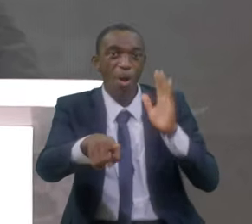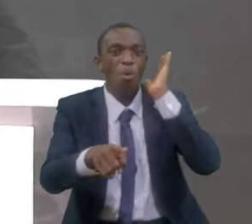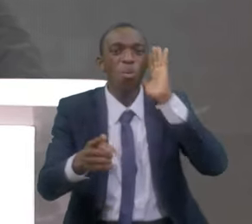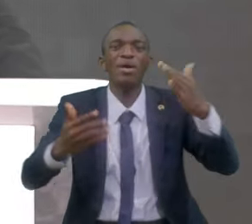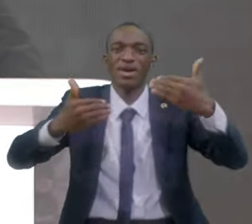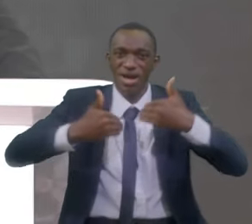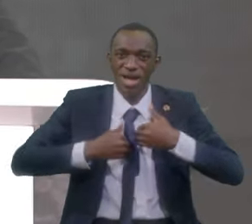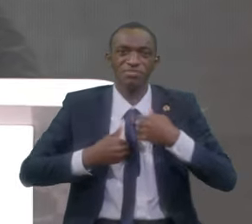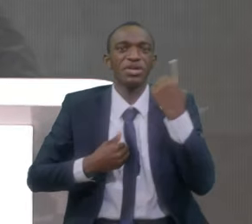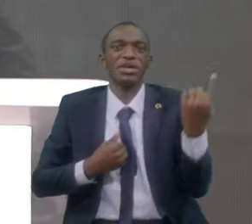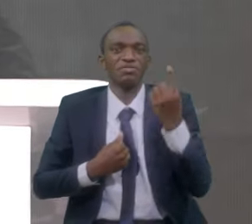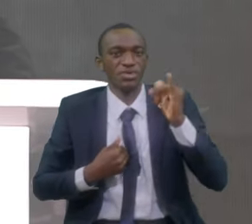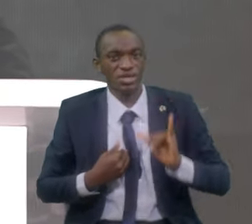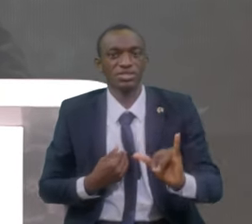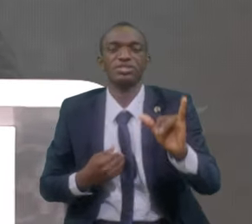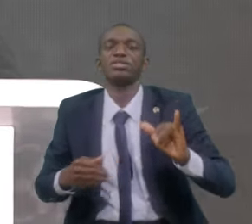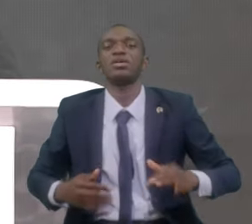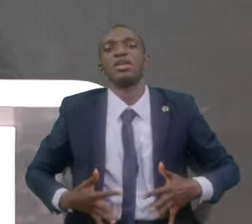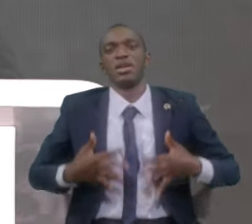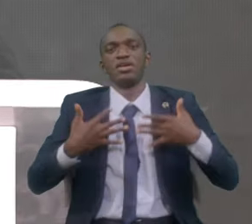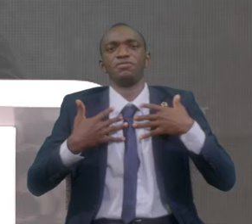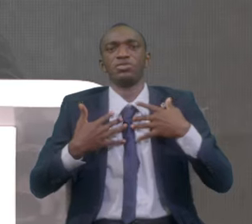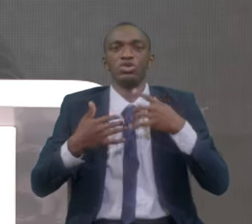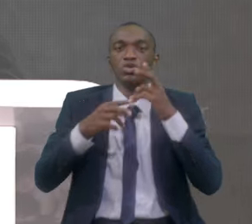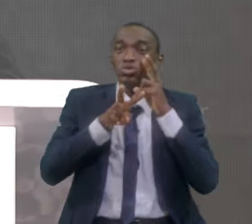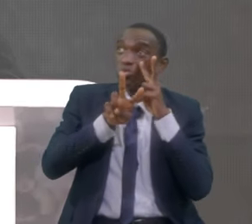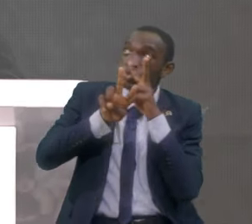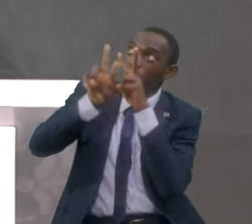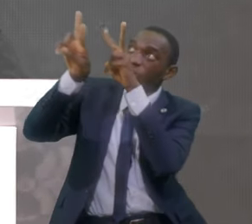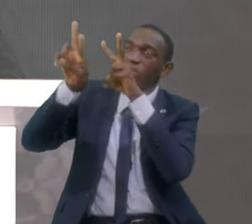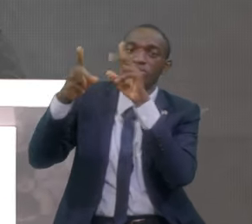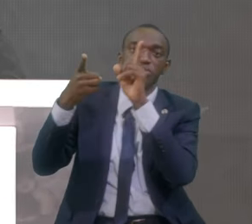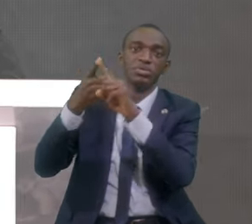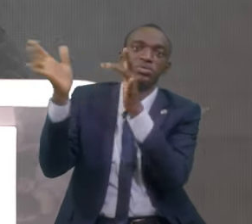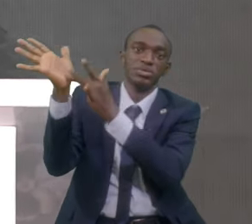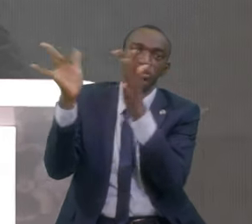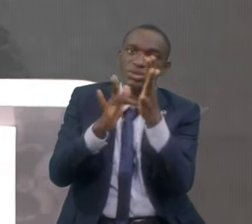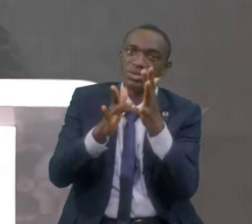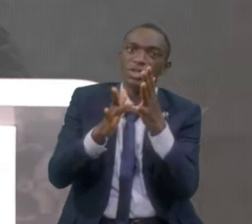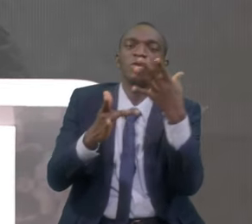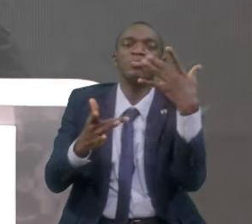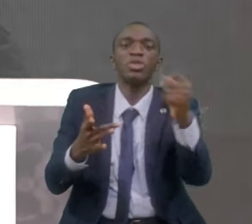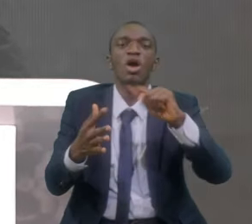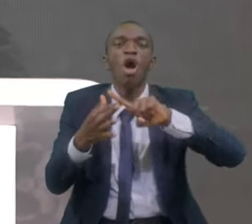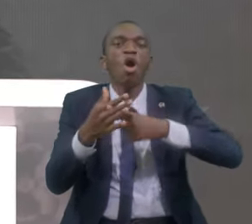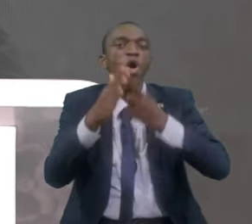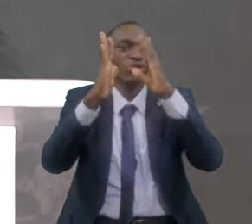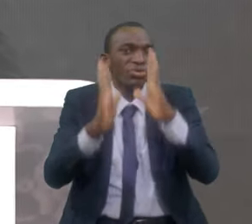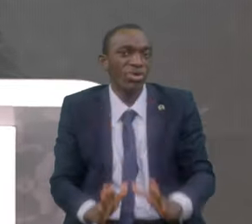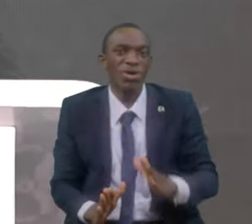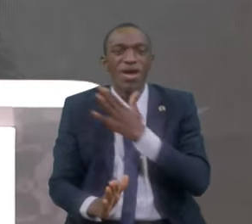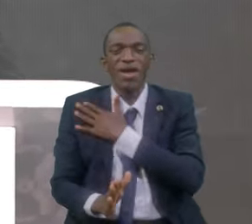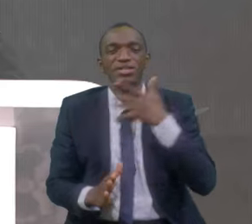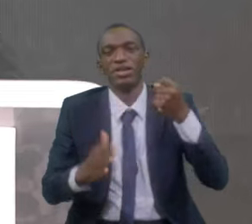everlasting life. Looking unto Jesus, the author and the finisher,